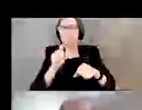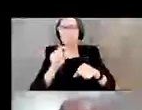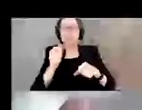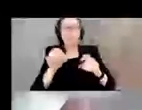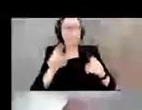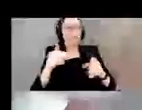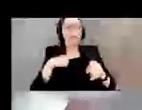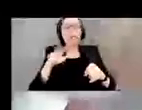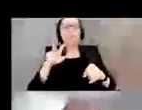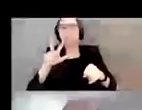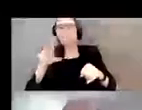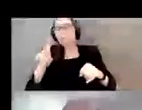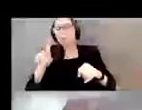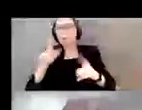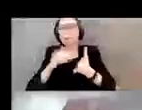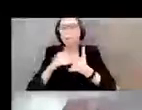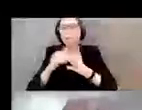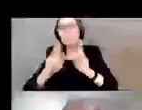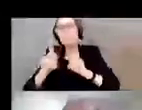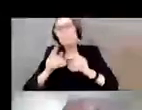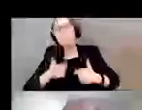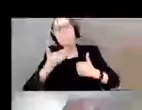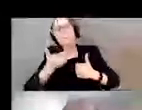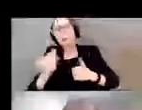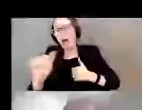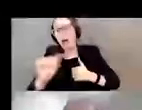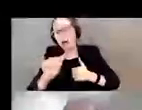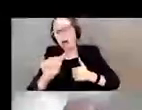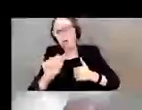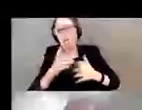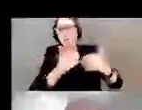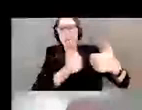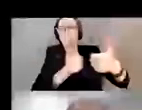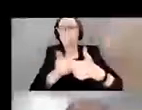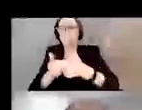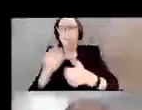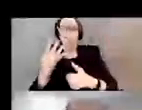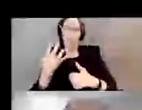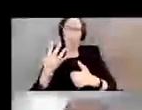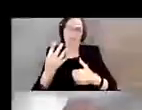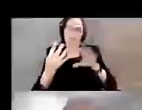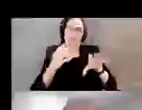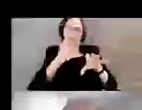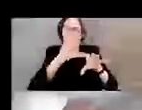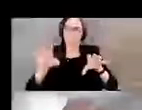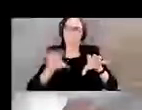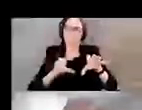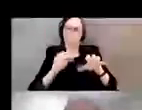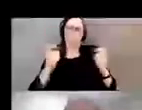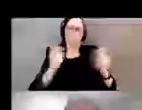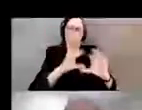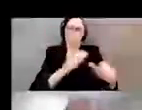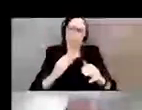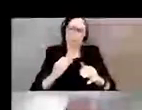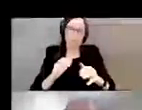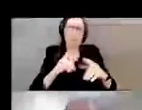31 million citizens in Afghanistan. Okay, and they're broken up into four really major groups, depending